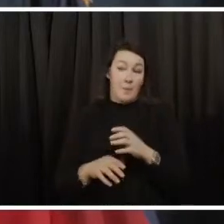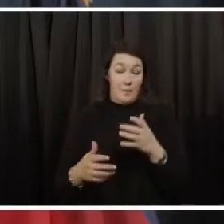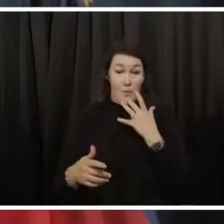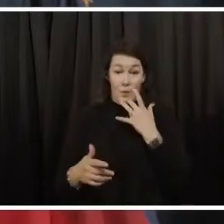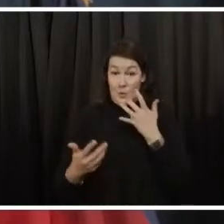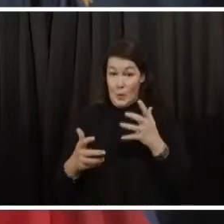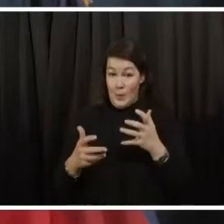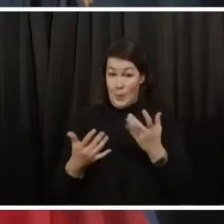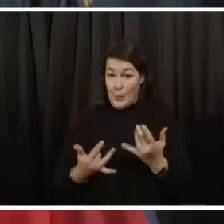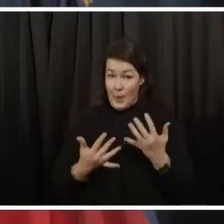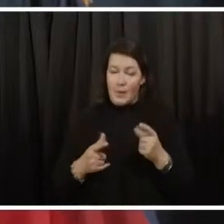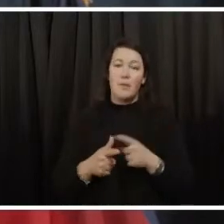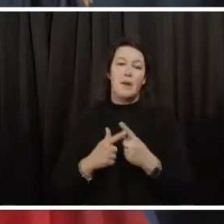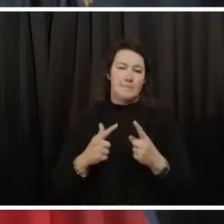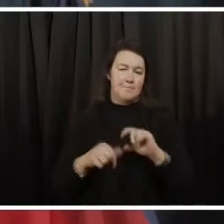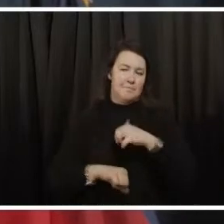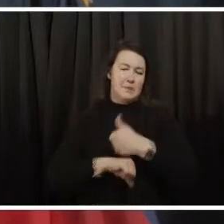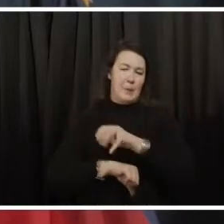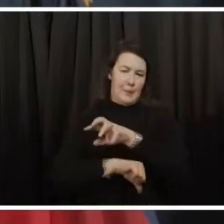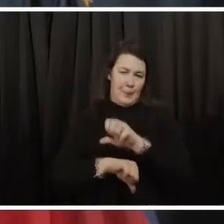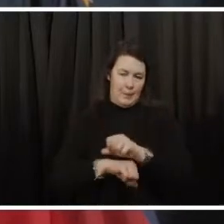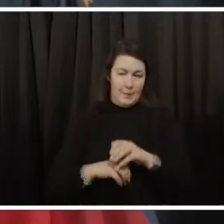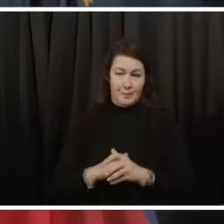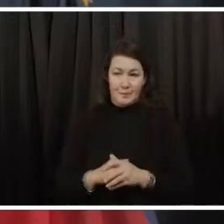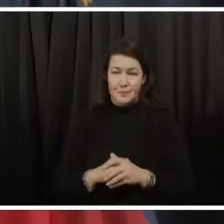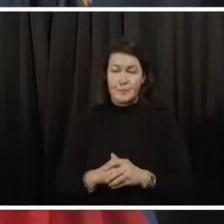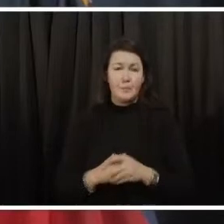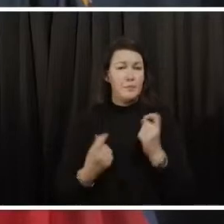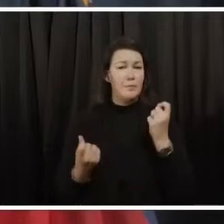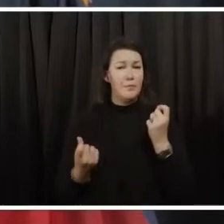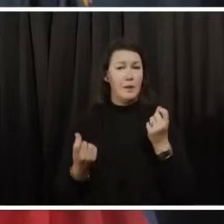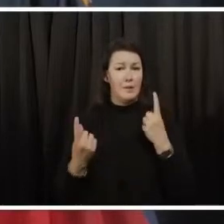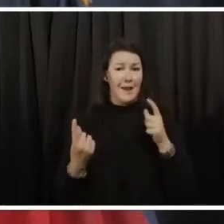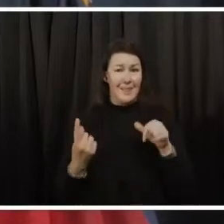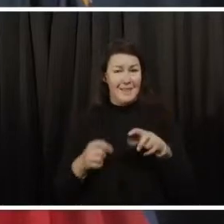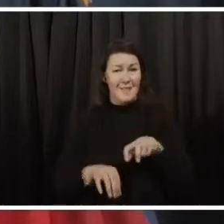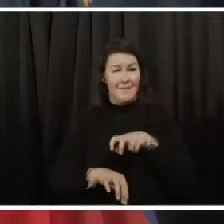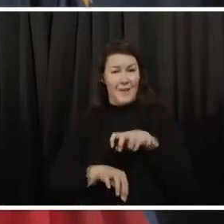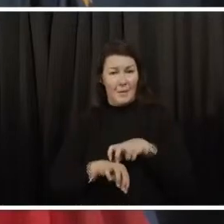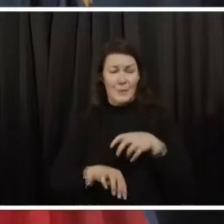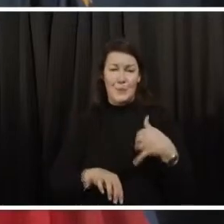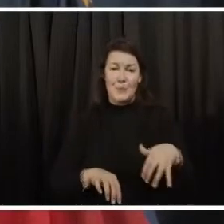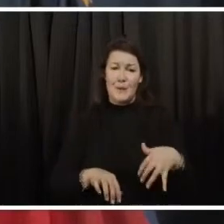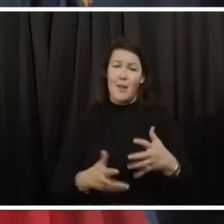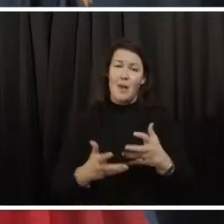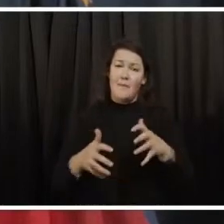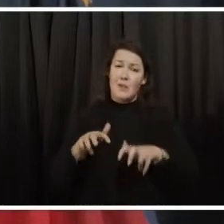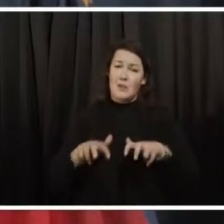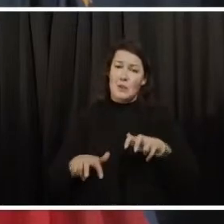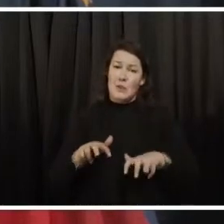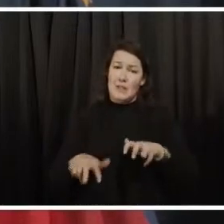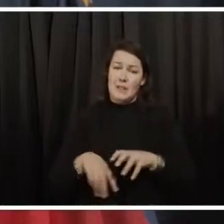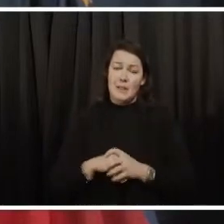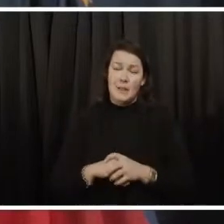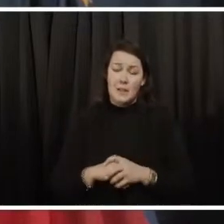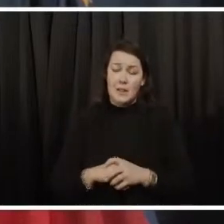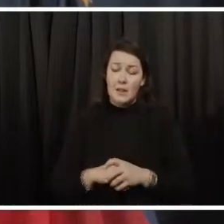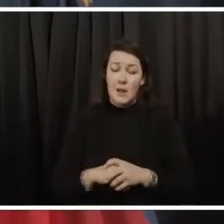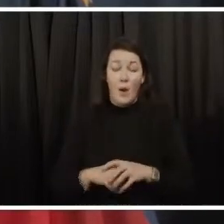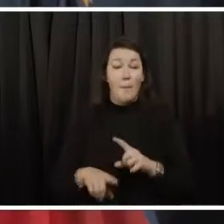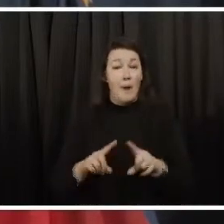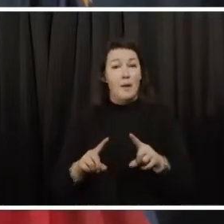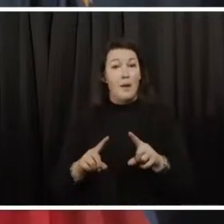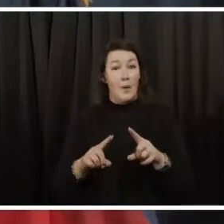appointment. There's plenty available. The nature of this virus brings a lot of uncertainty with it. But one thing we know is that boosters reduce the spread